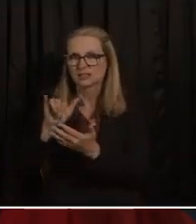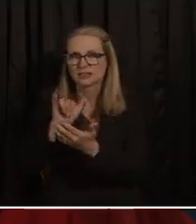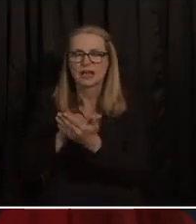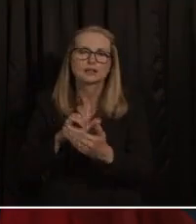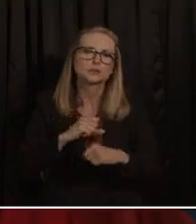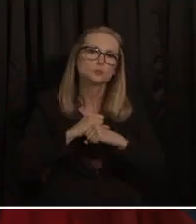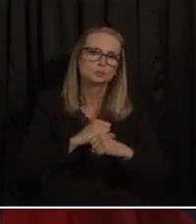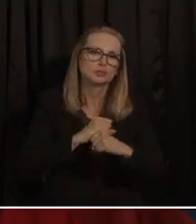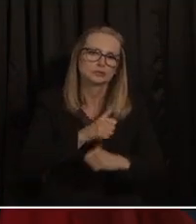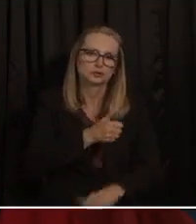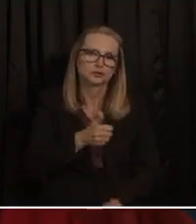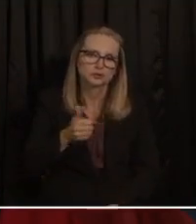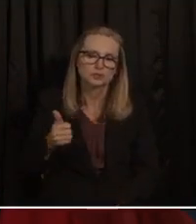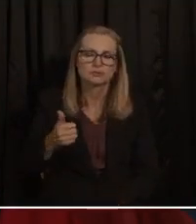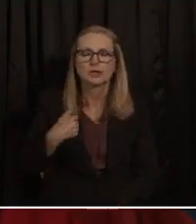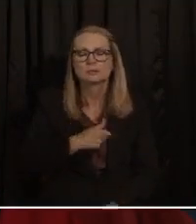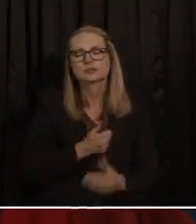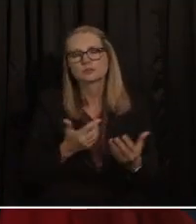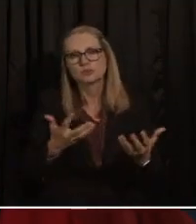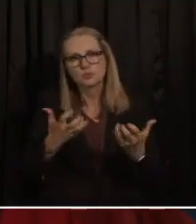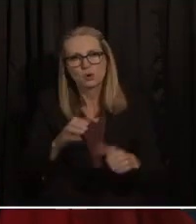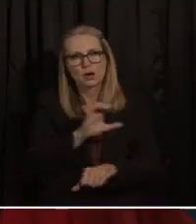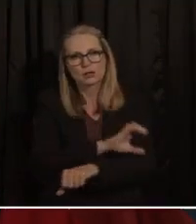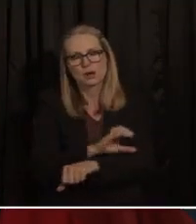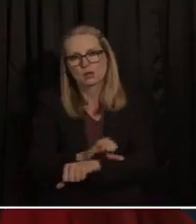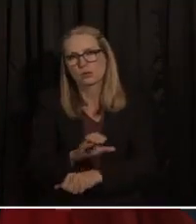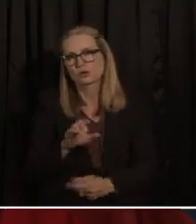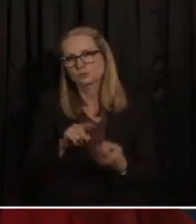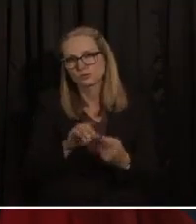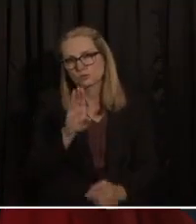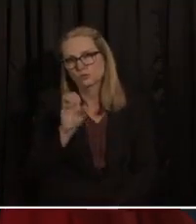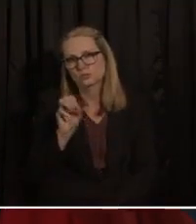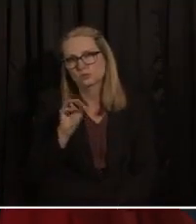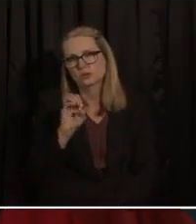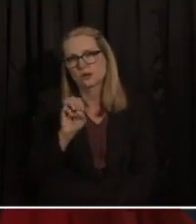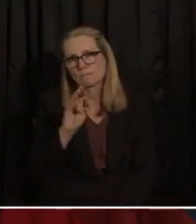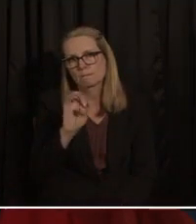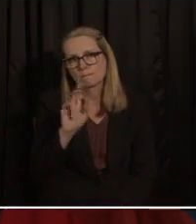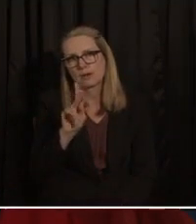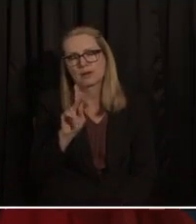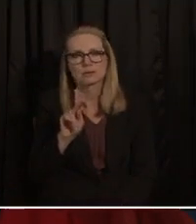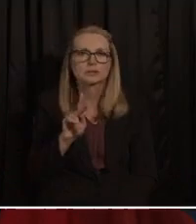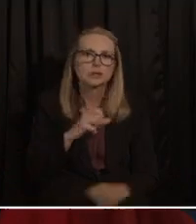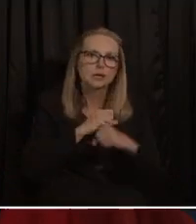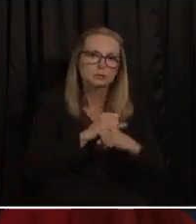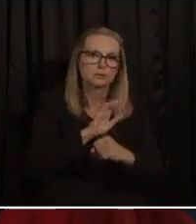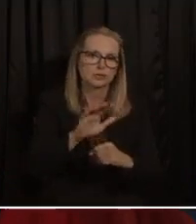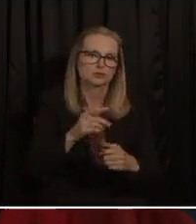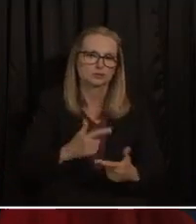the Colorado comeback, and to save lives. With that, I'm happy to take some questions.